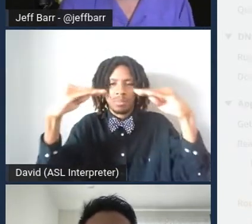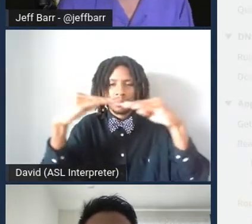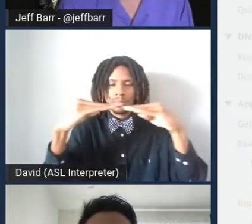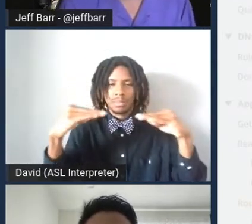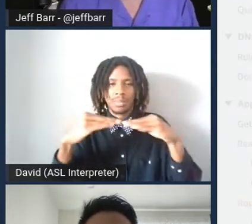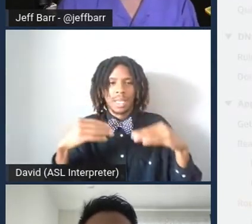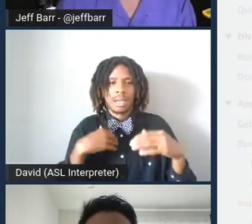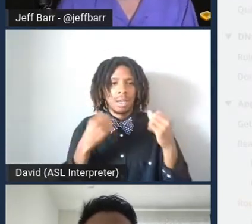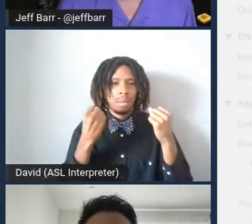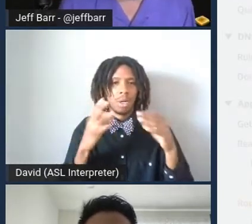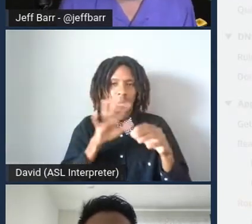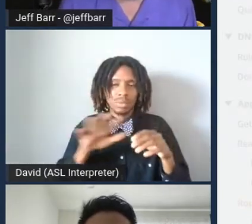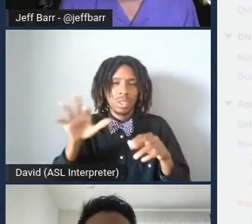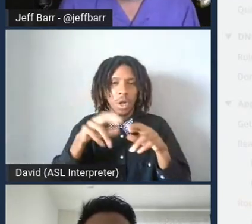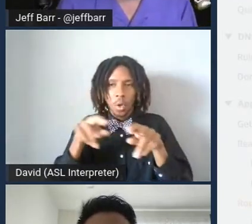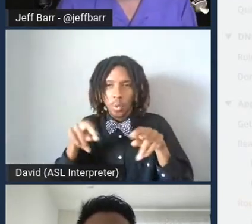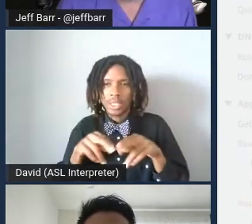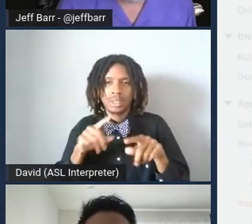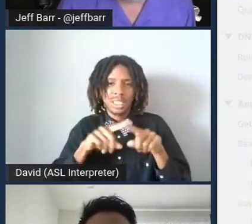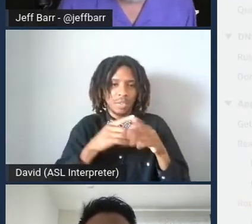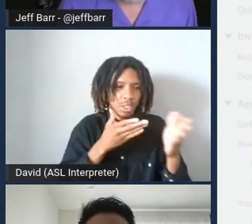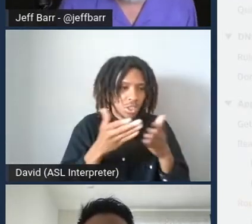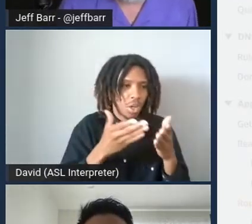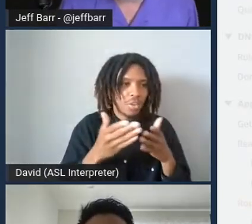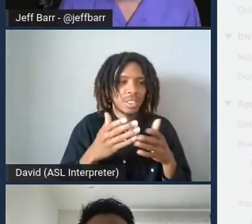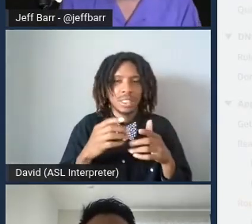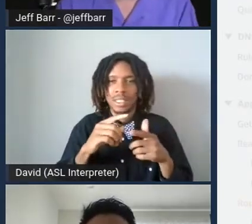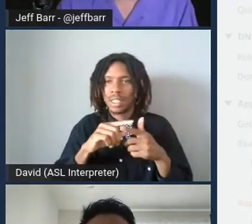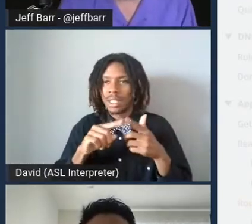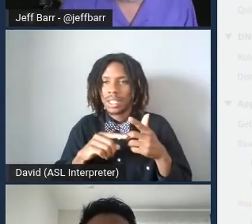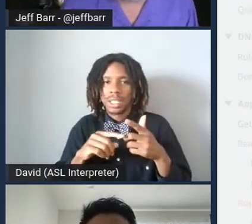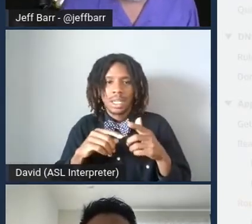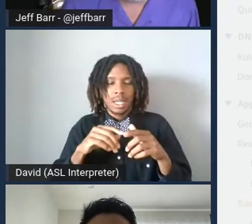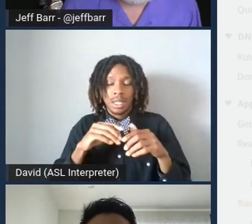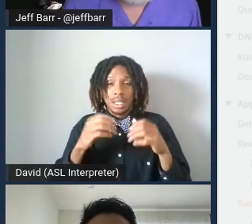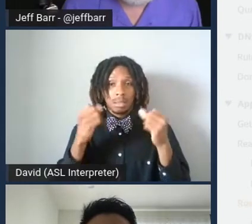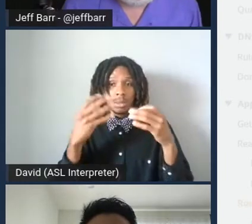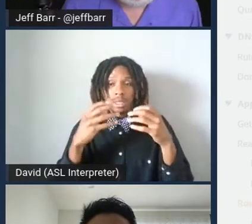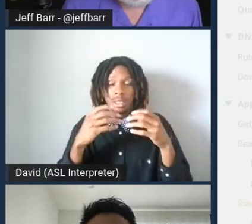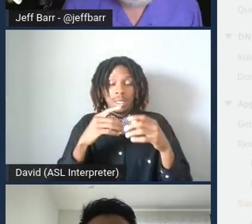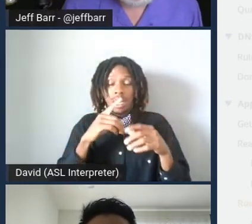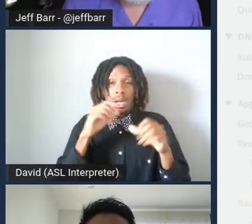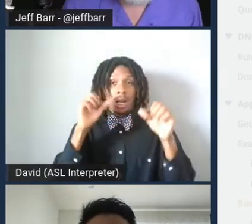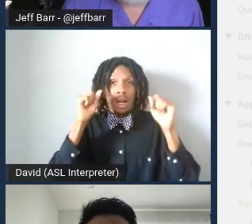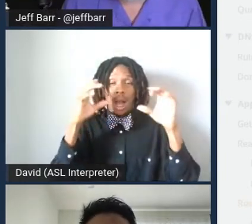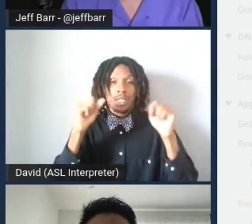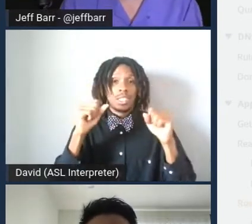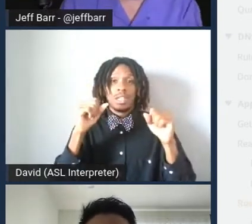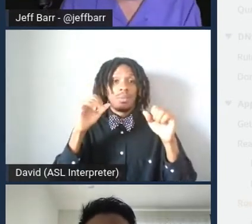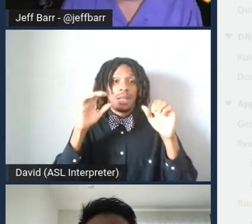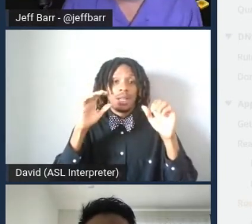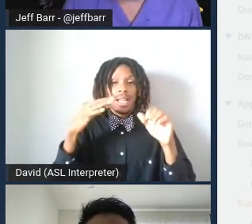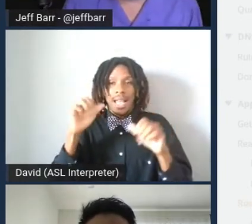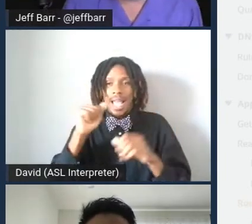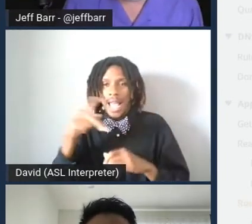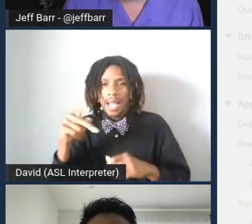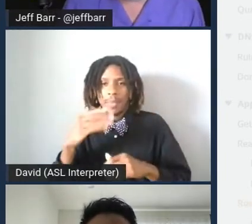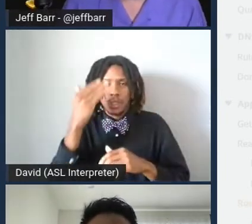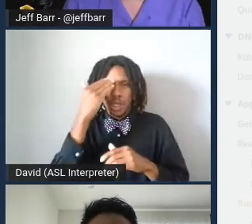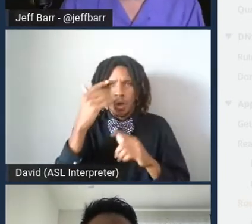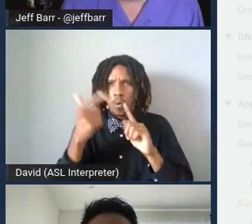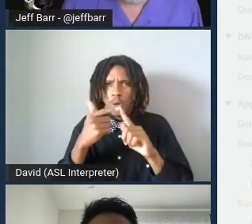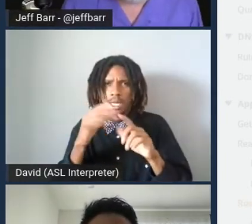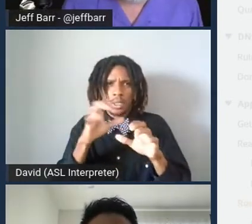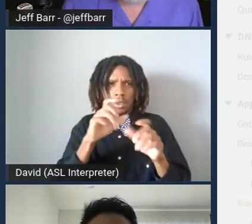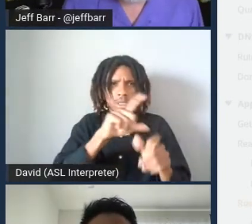multiple regions and all these services and all these checks and this ability to build these really awesome applications and to know when you need to do this